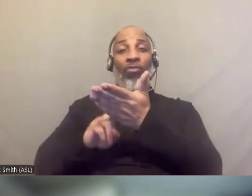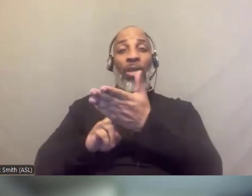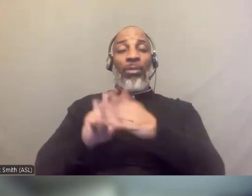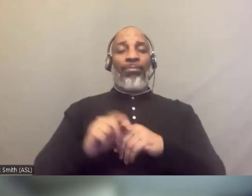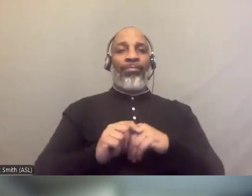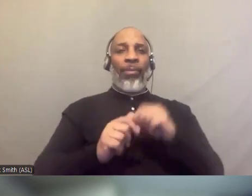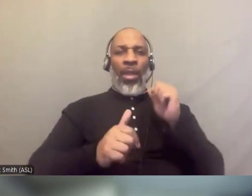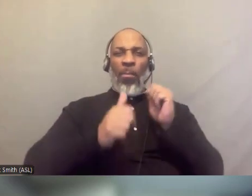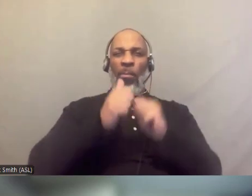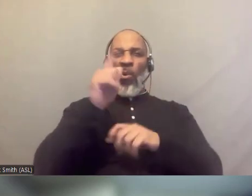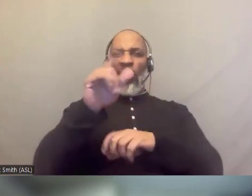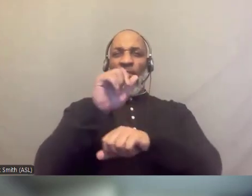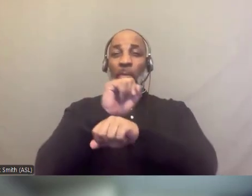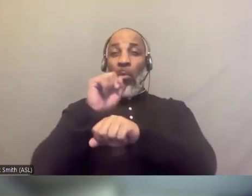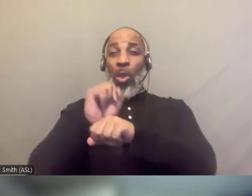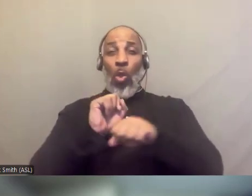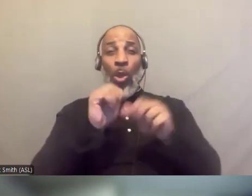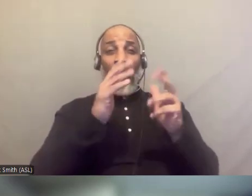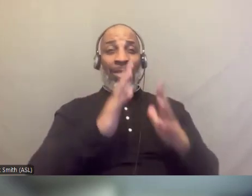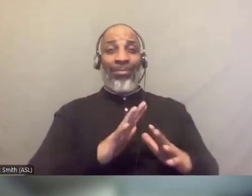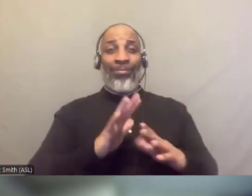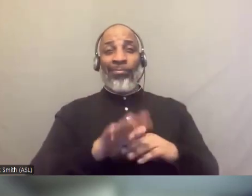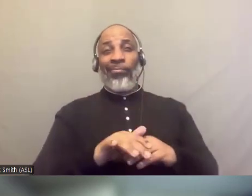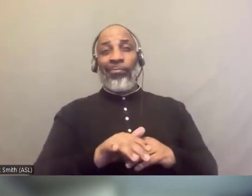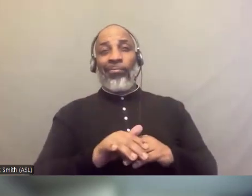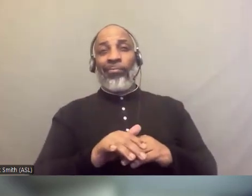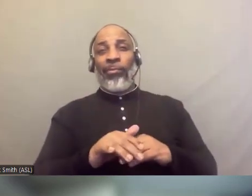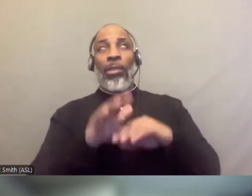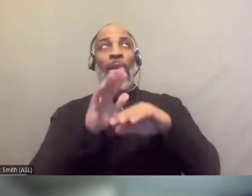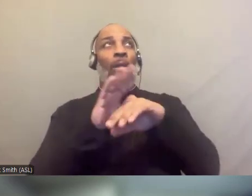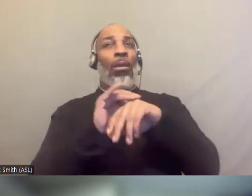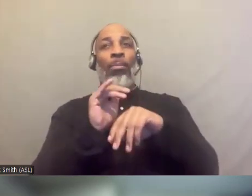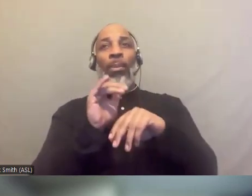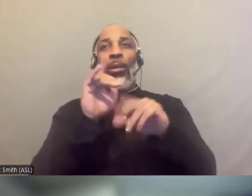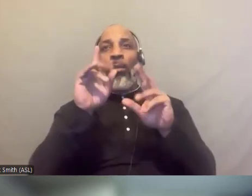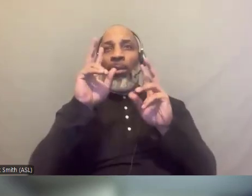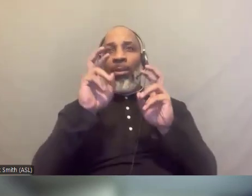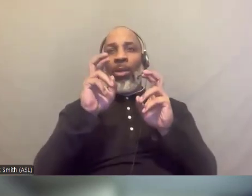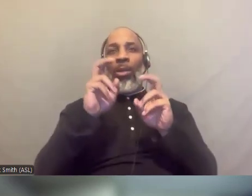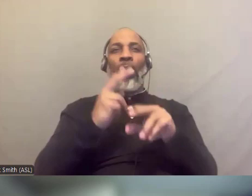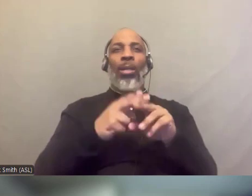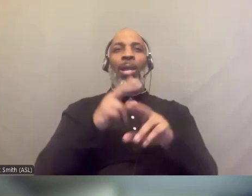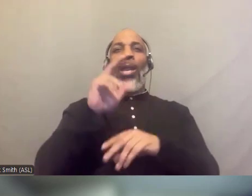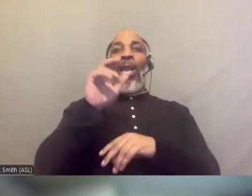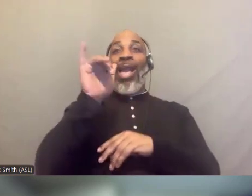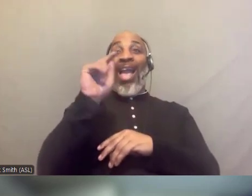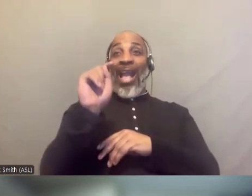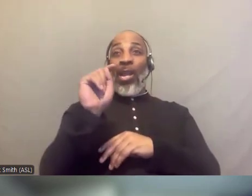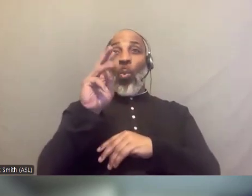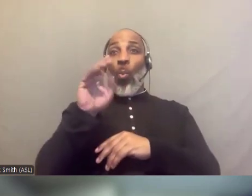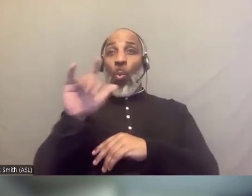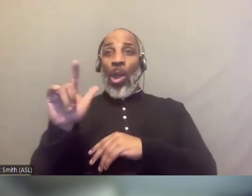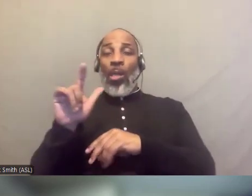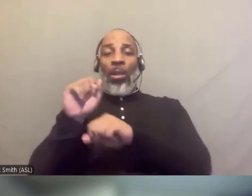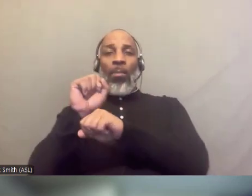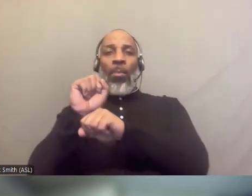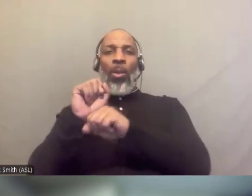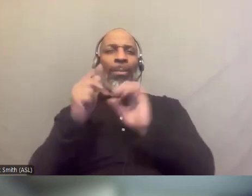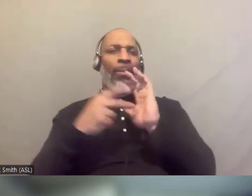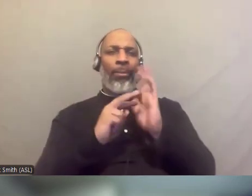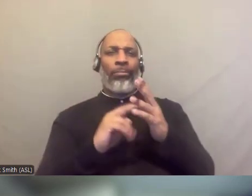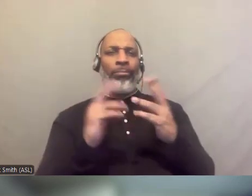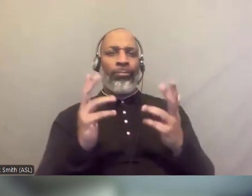of employees, they're called, the term is called an at-will employment. And basically that means